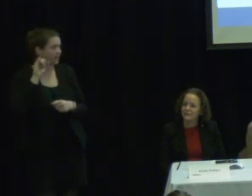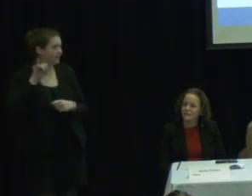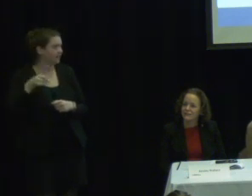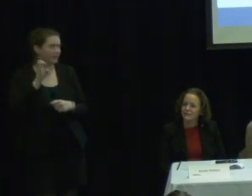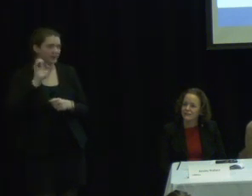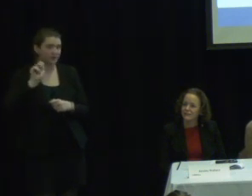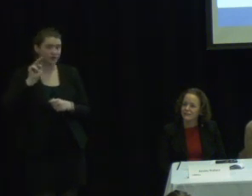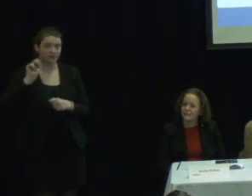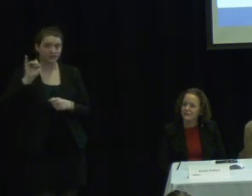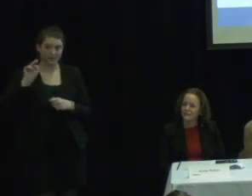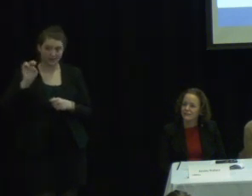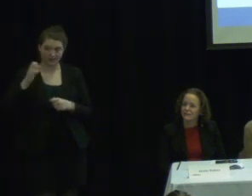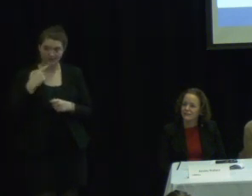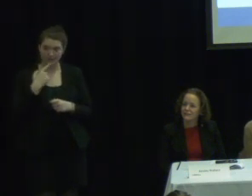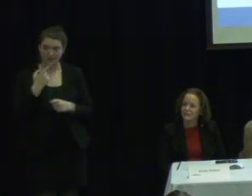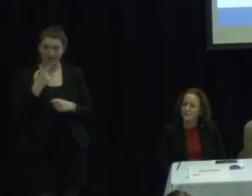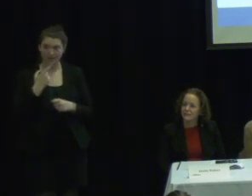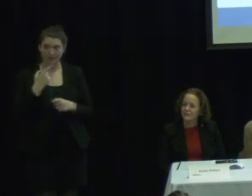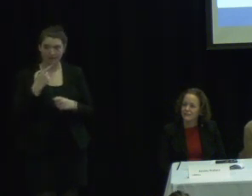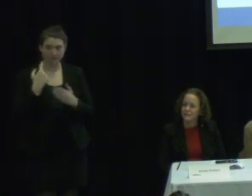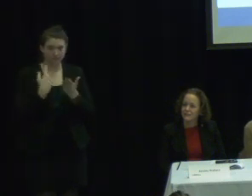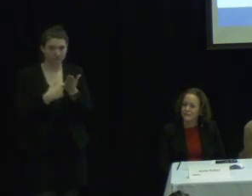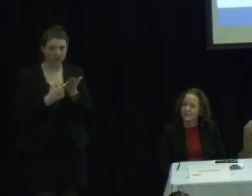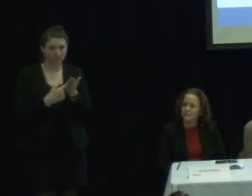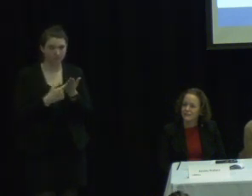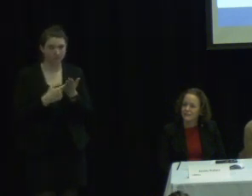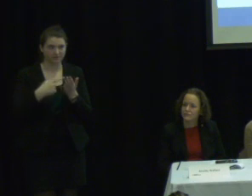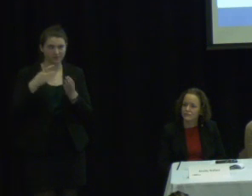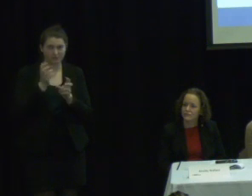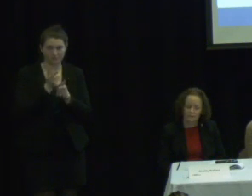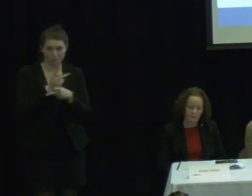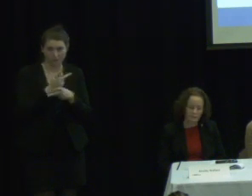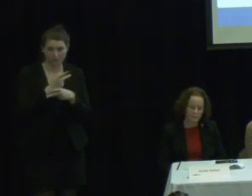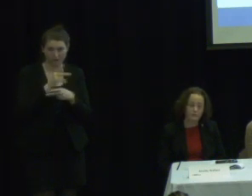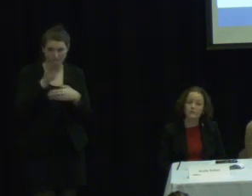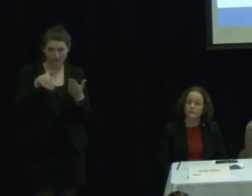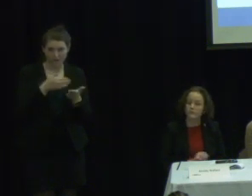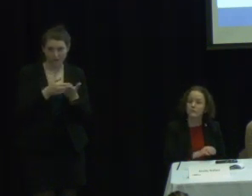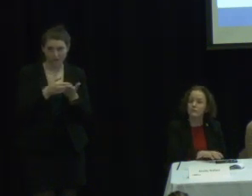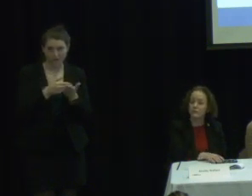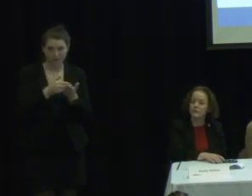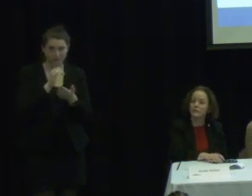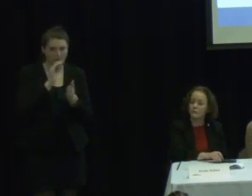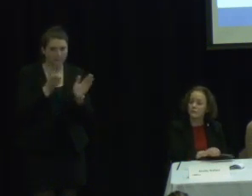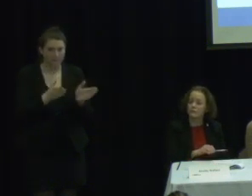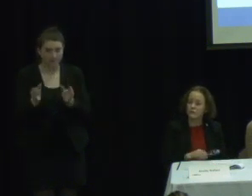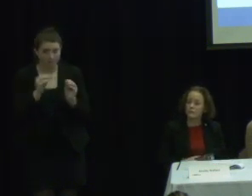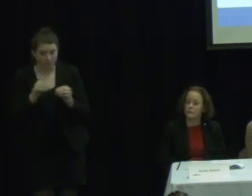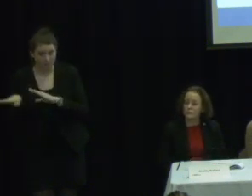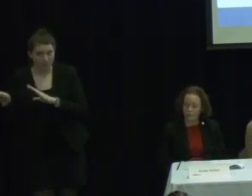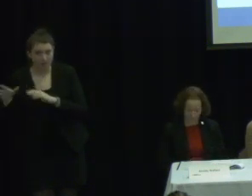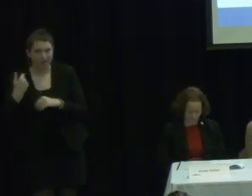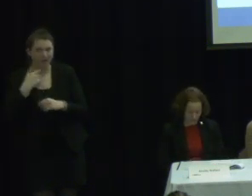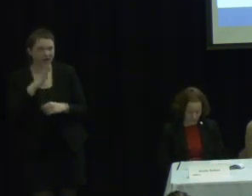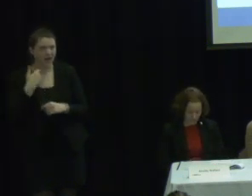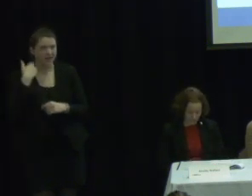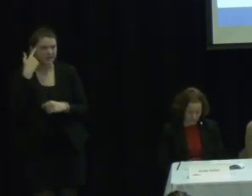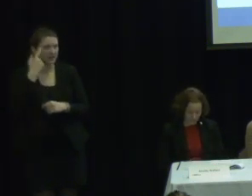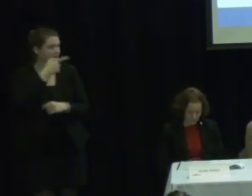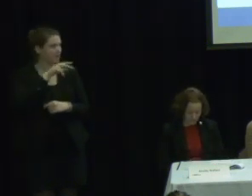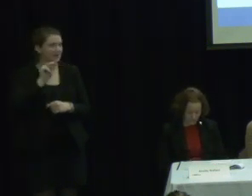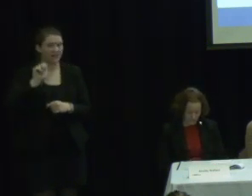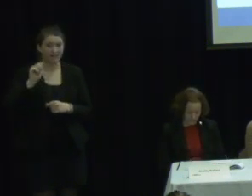to the production center, that no move is planned. And I think I heard Nancy say, if a move